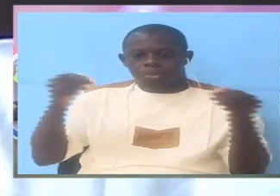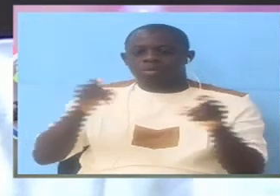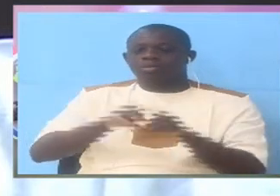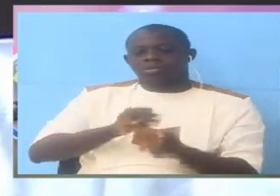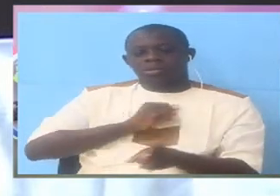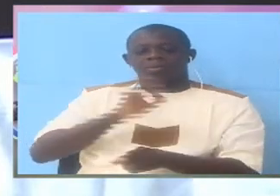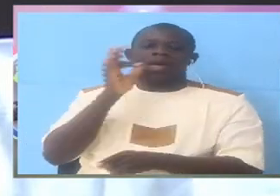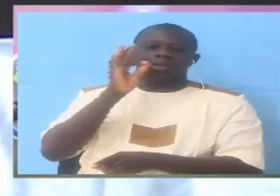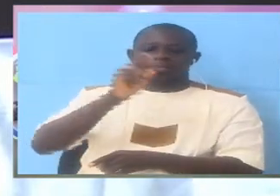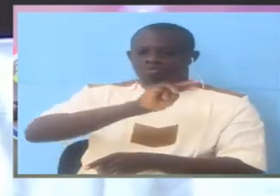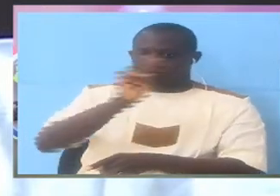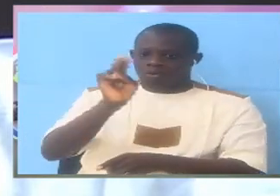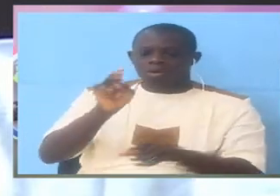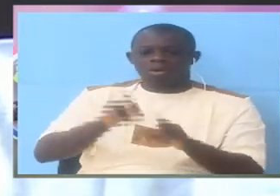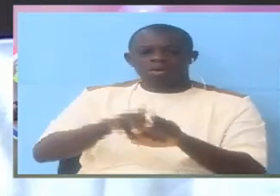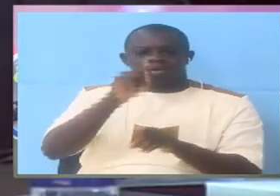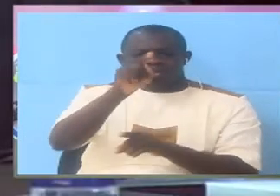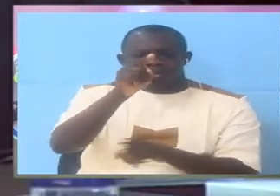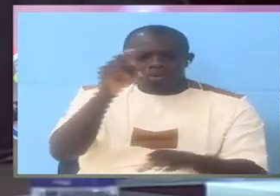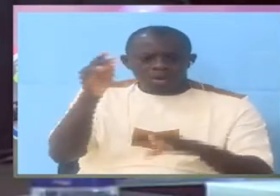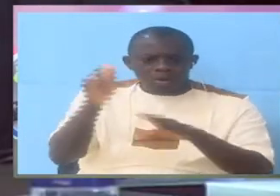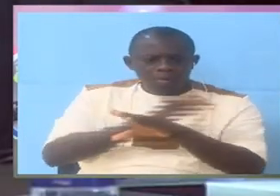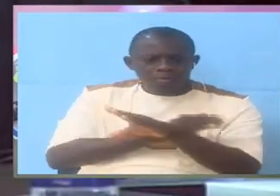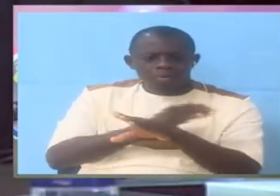Honey. Have you ever